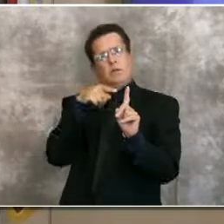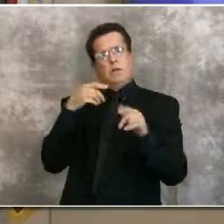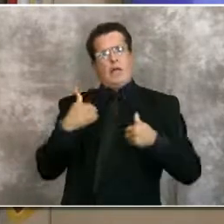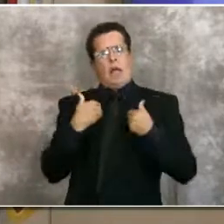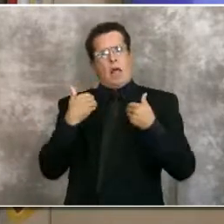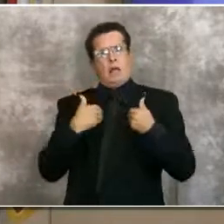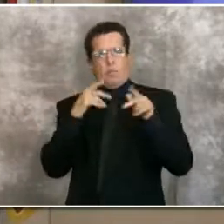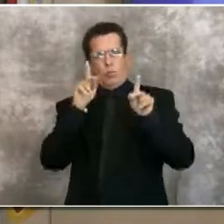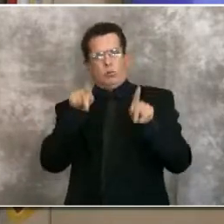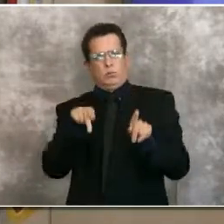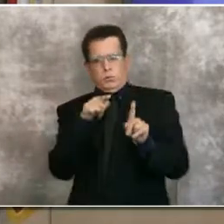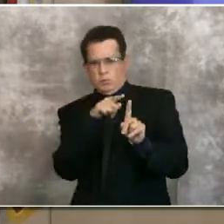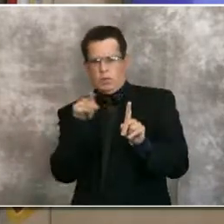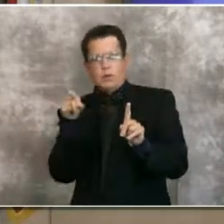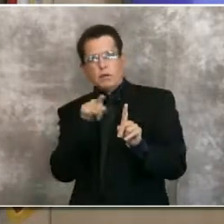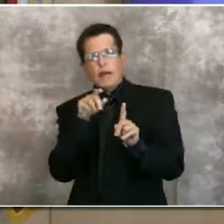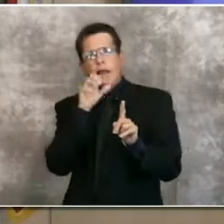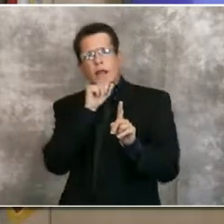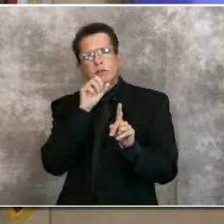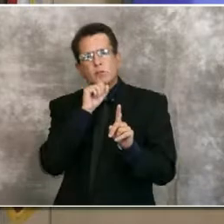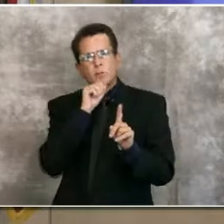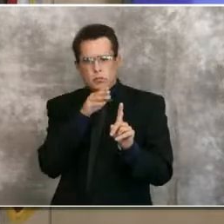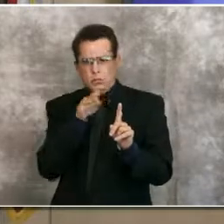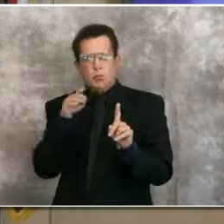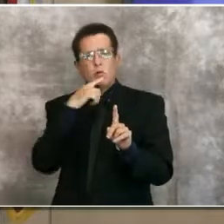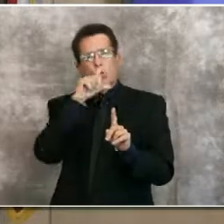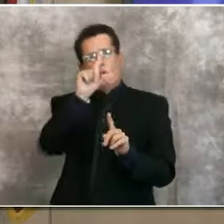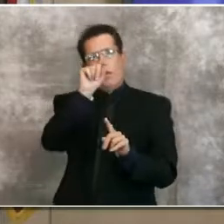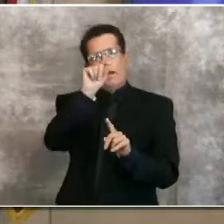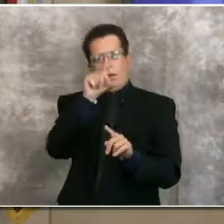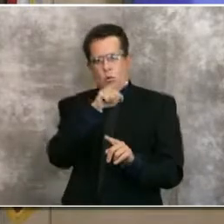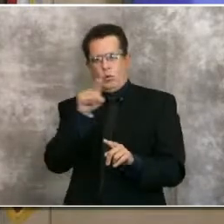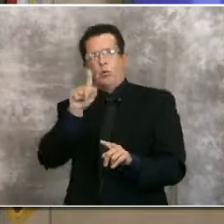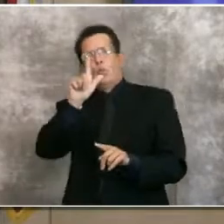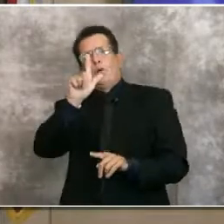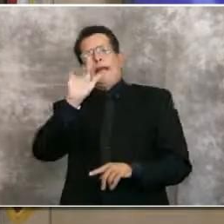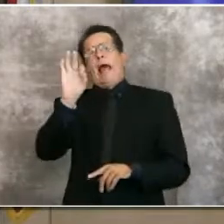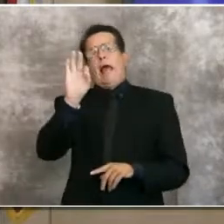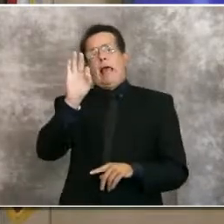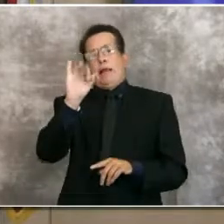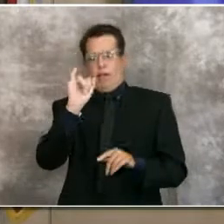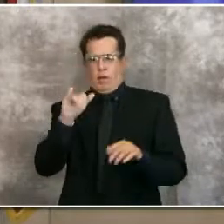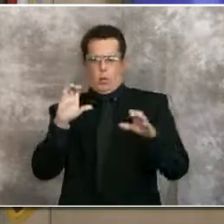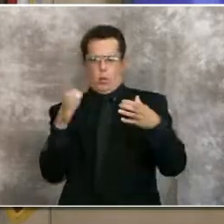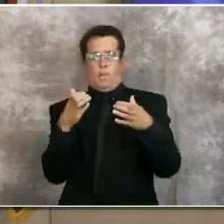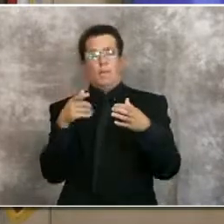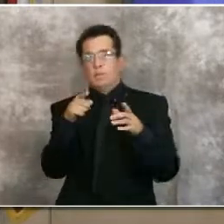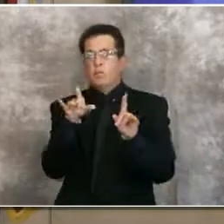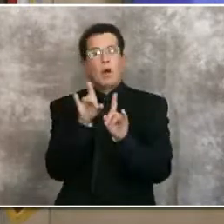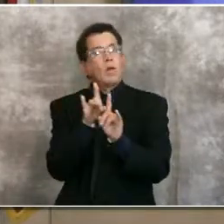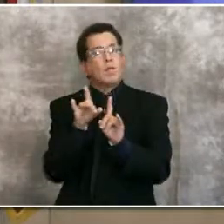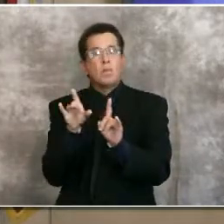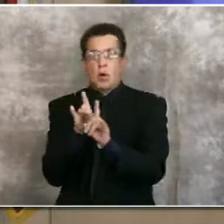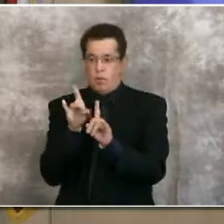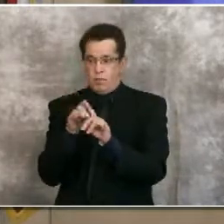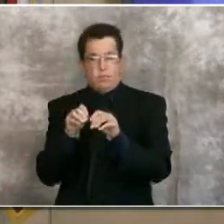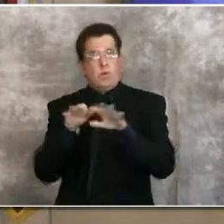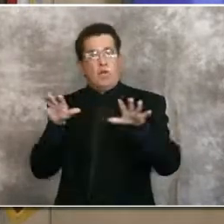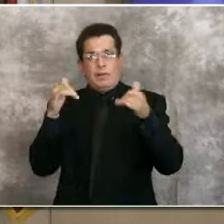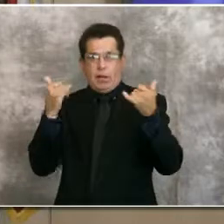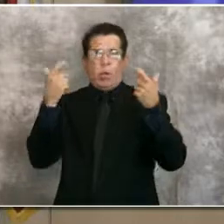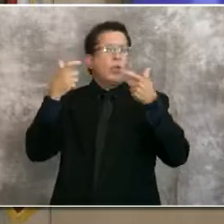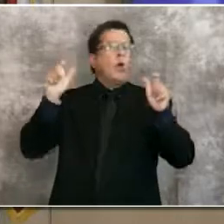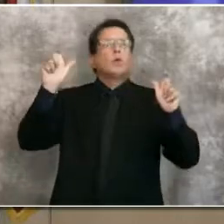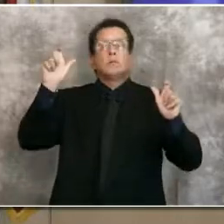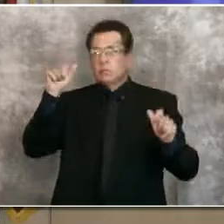among young people, especially those in the 20 to 29-year age group, who are accounting for a larger